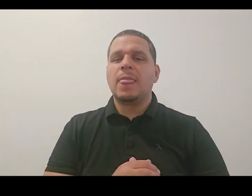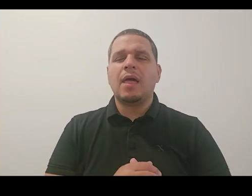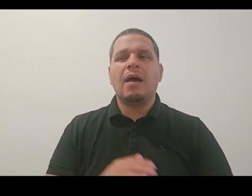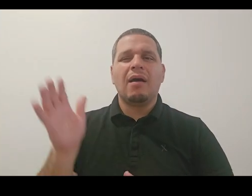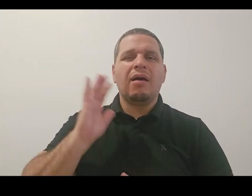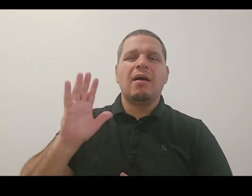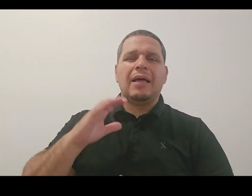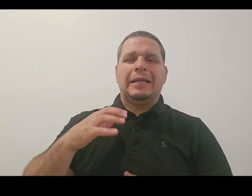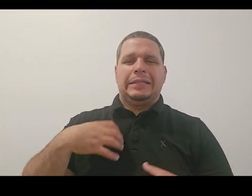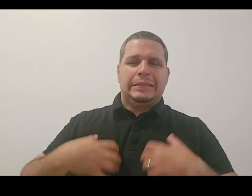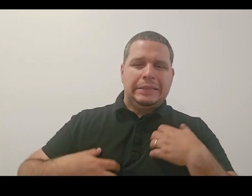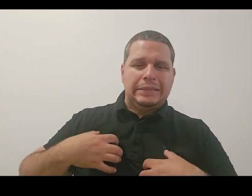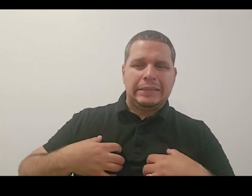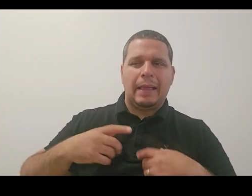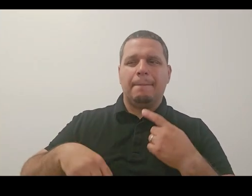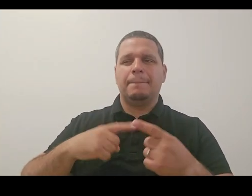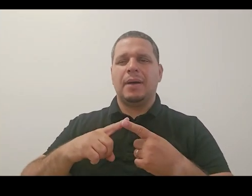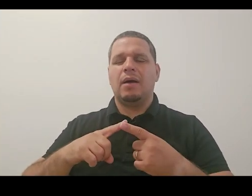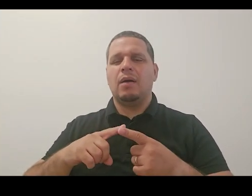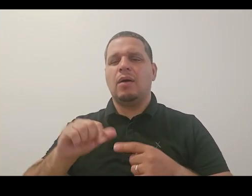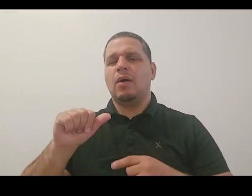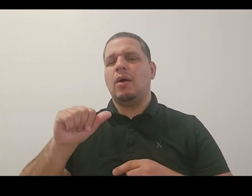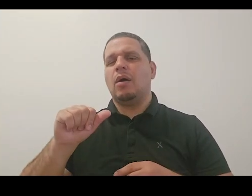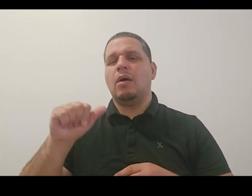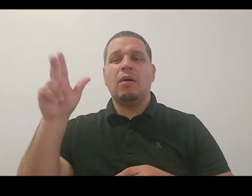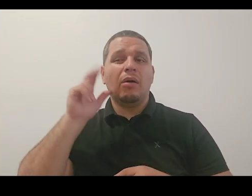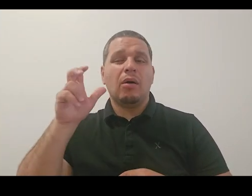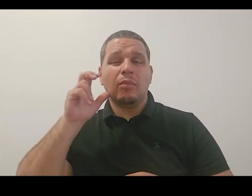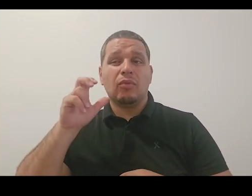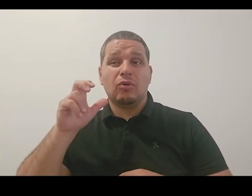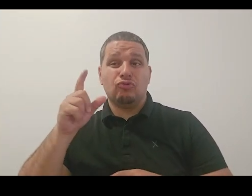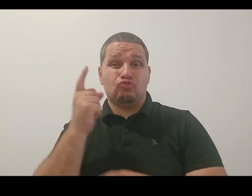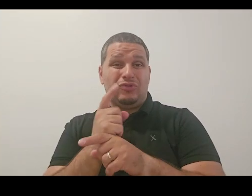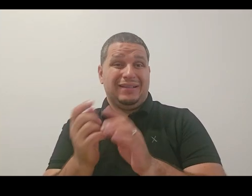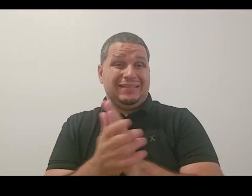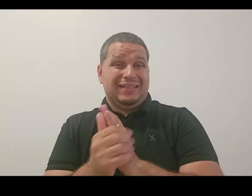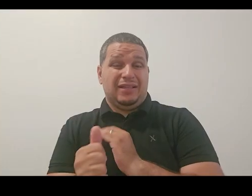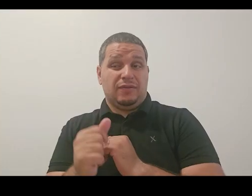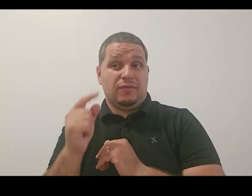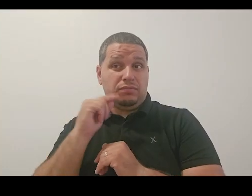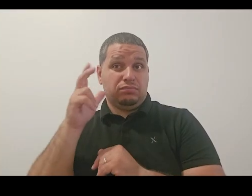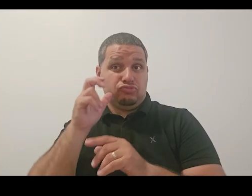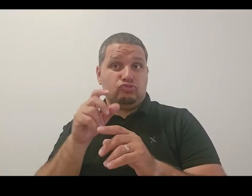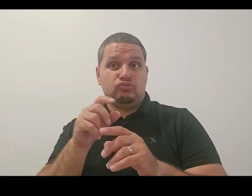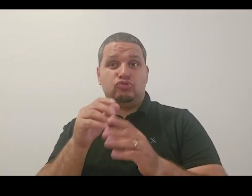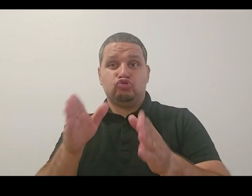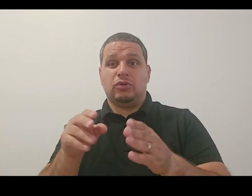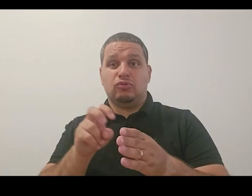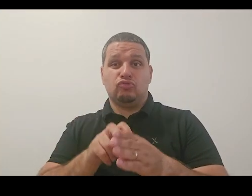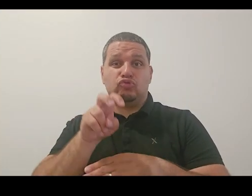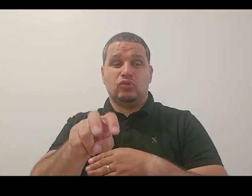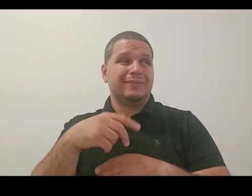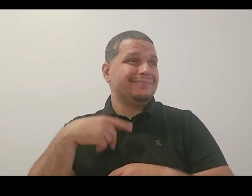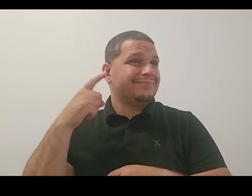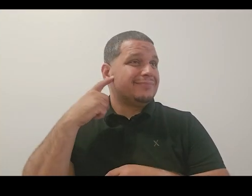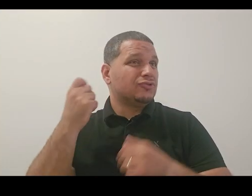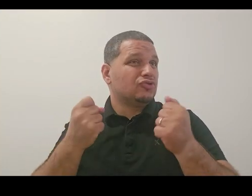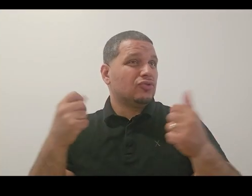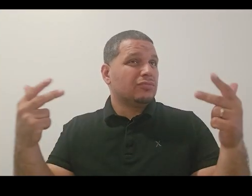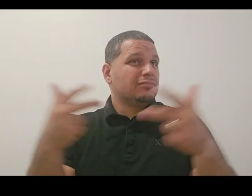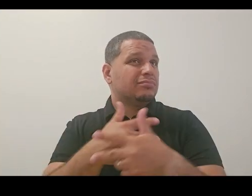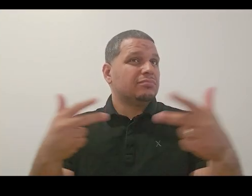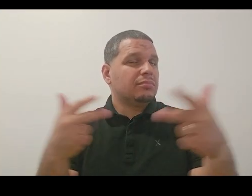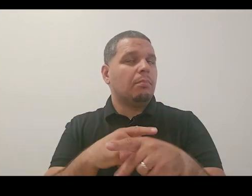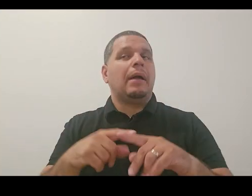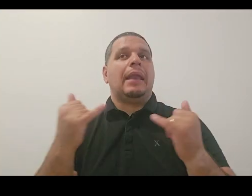used to have mixed feelings when I was growing up about audible pedestrian signals, because if you had the right skills, couldn't you just cross the street by listening to the